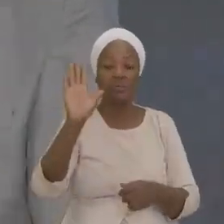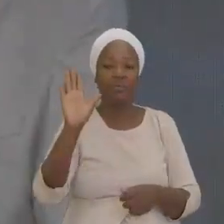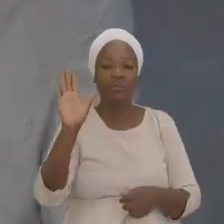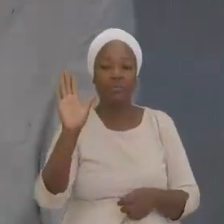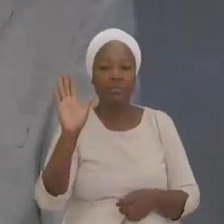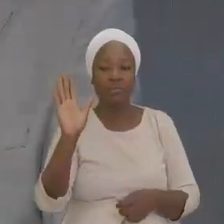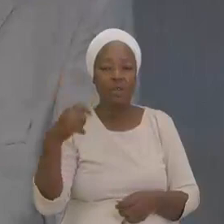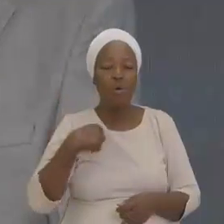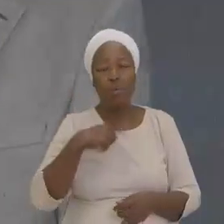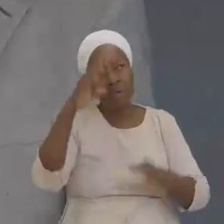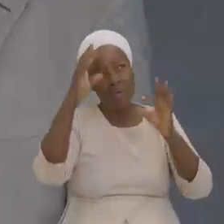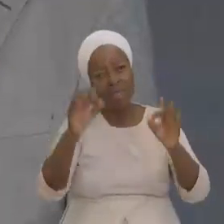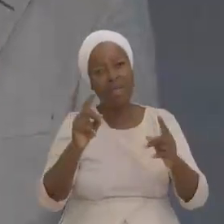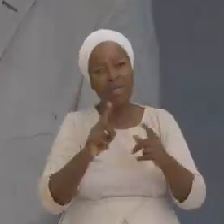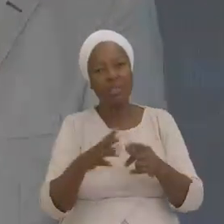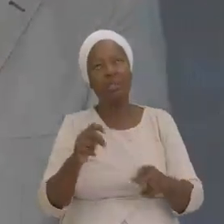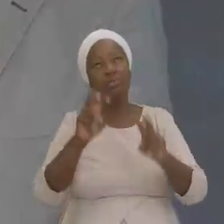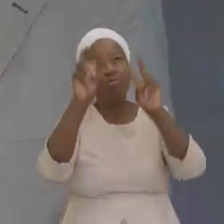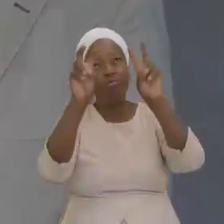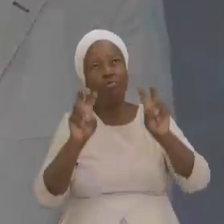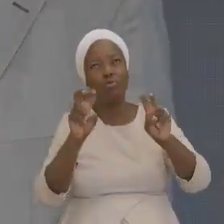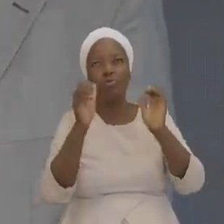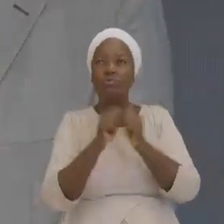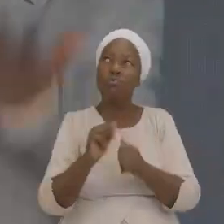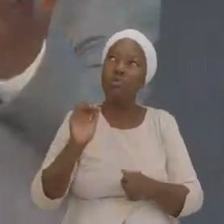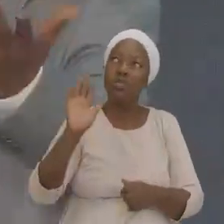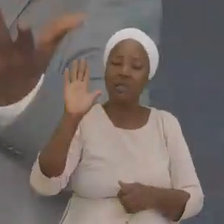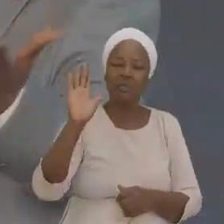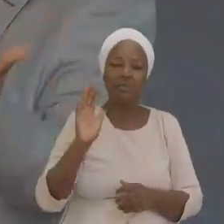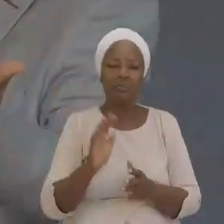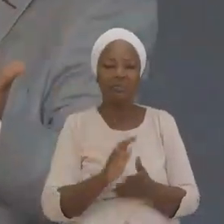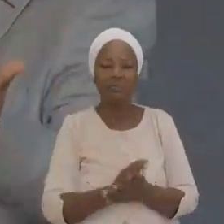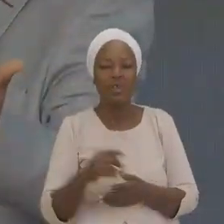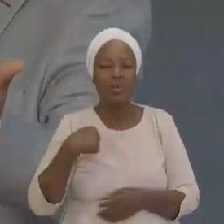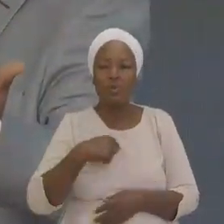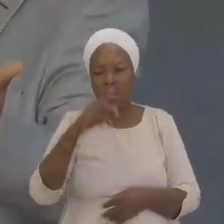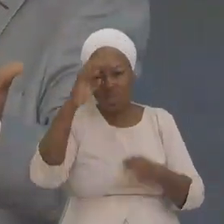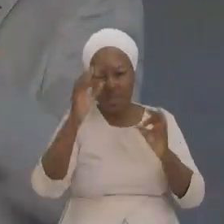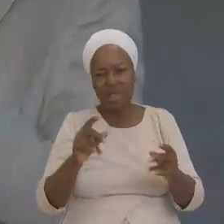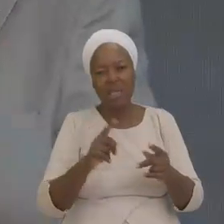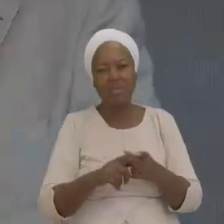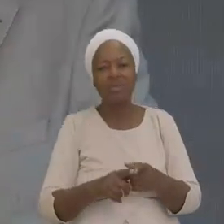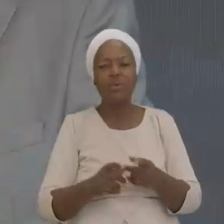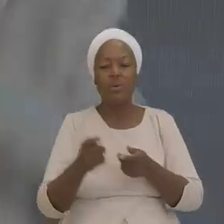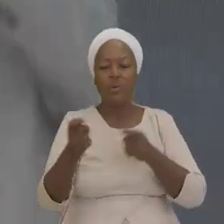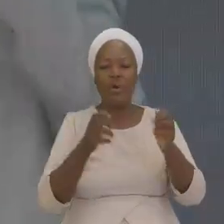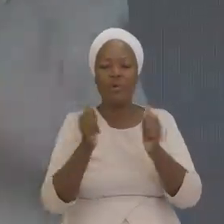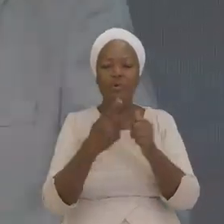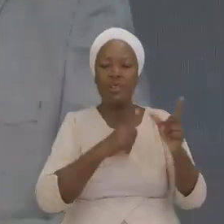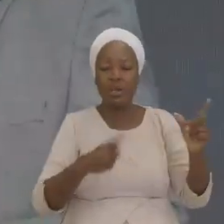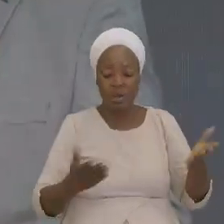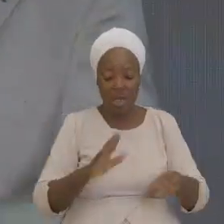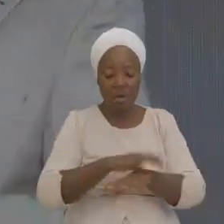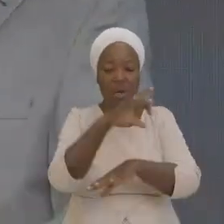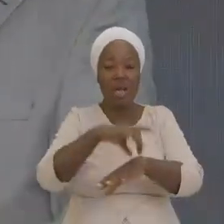We choose the throne with him. We choose to reign with the Lord here on earth